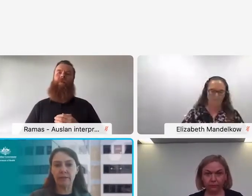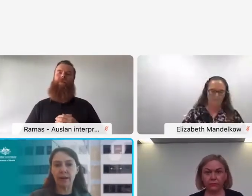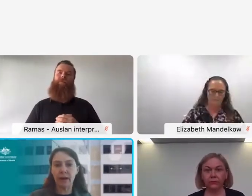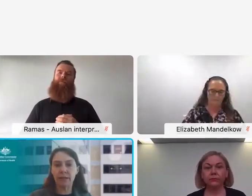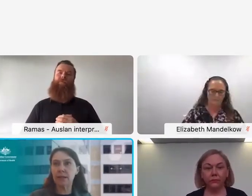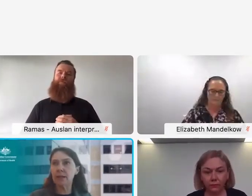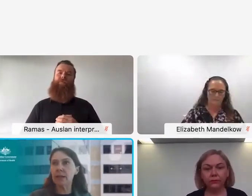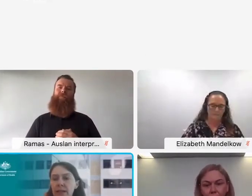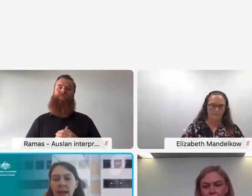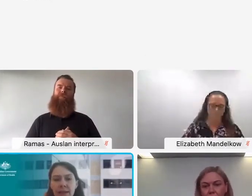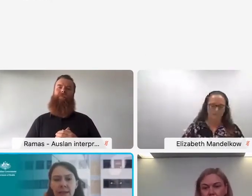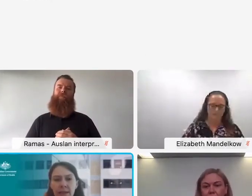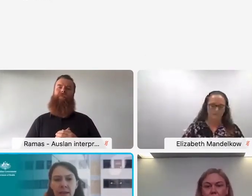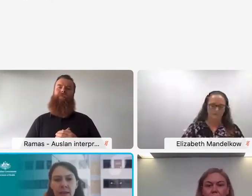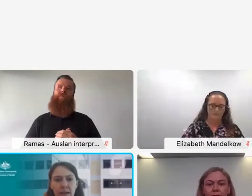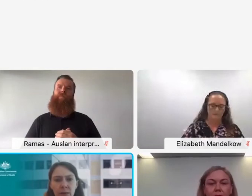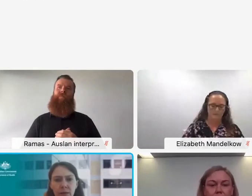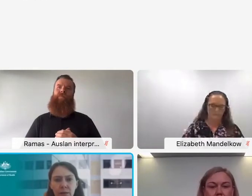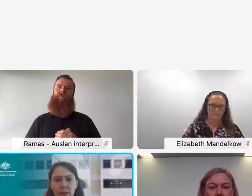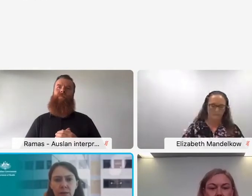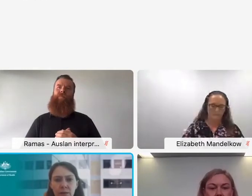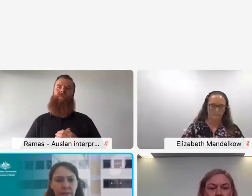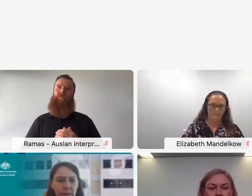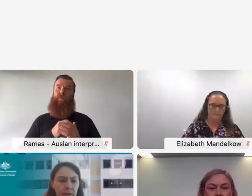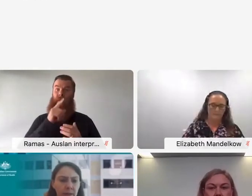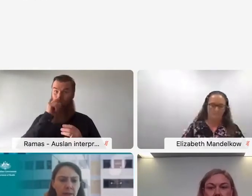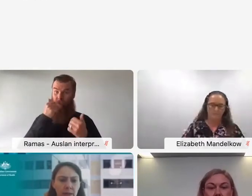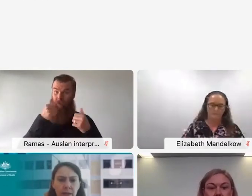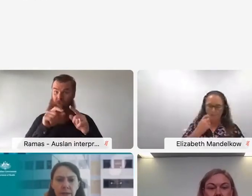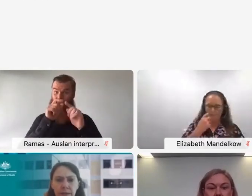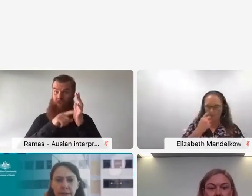care environment. So Alison, can I throw to you?